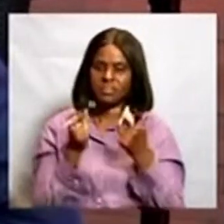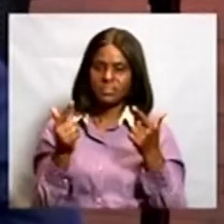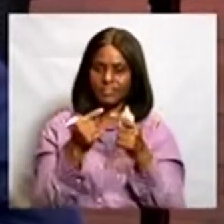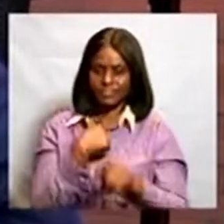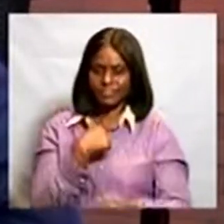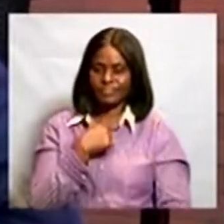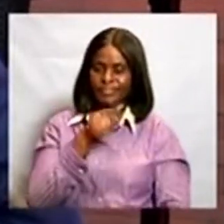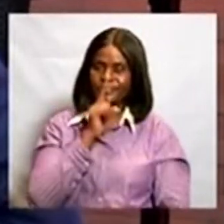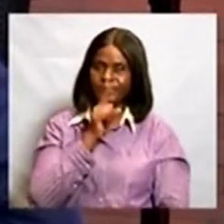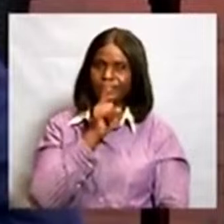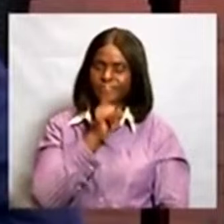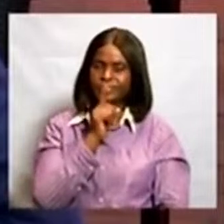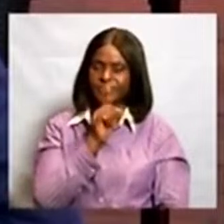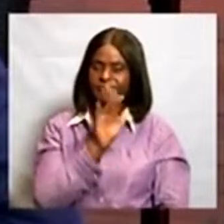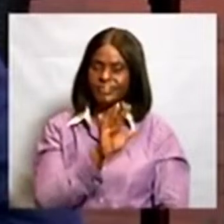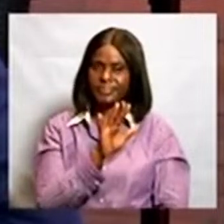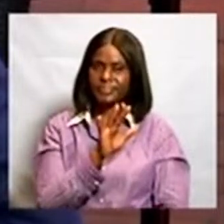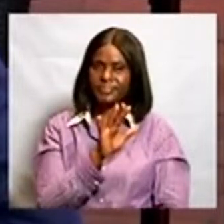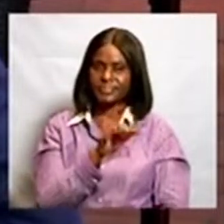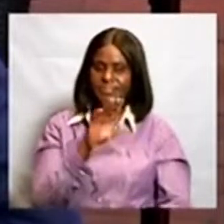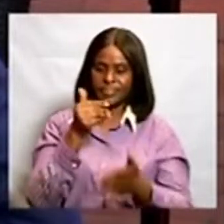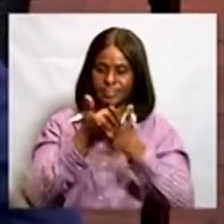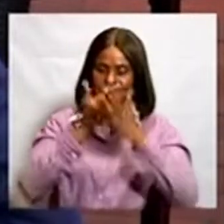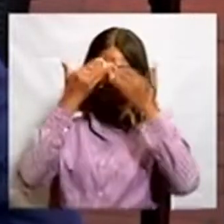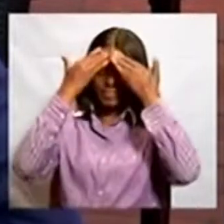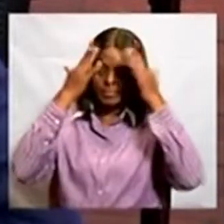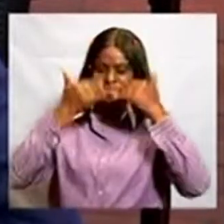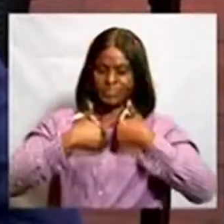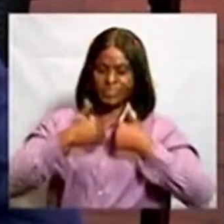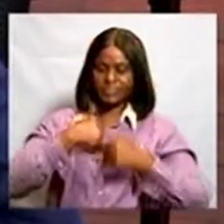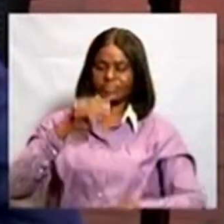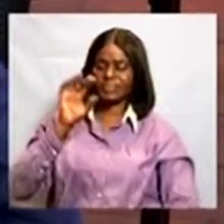sure you are aware of ECZ,